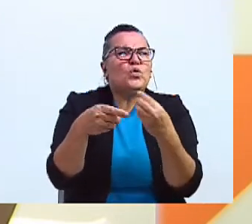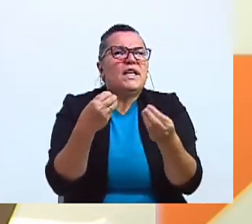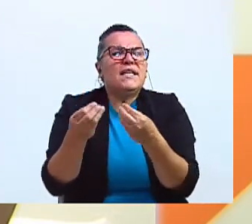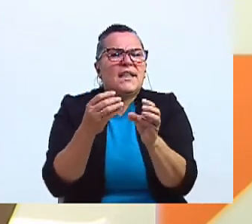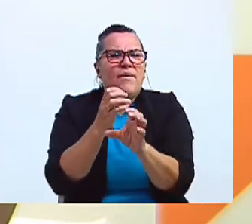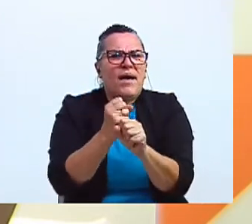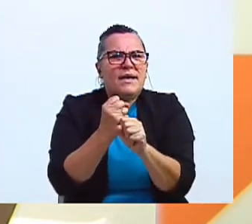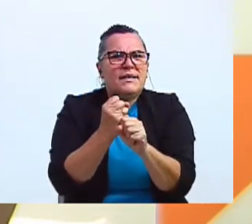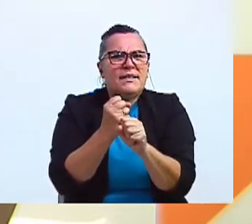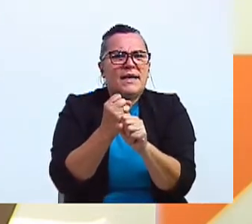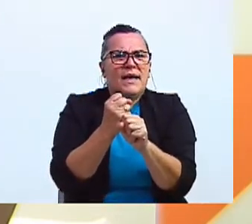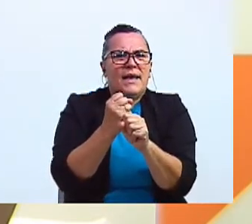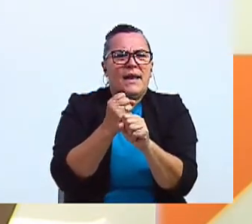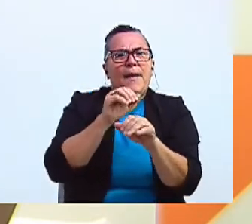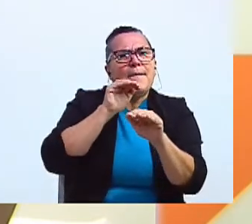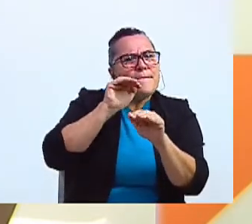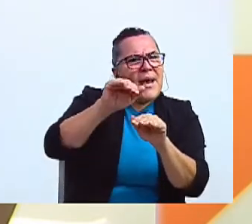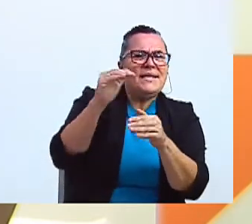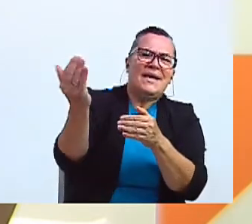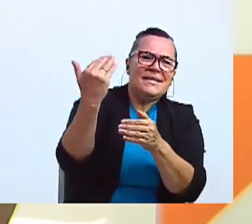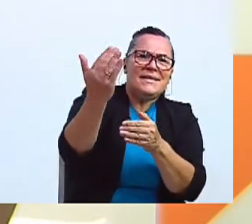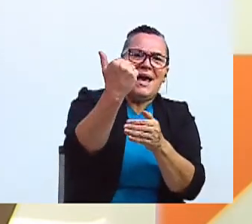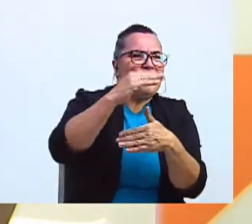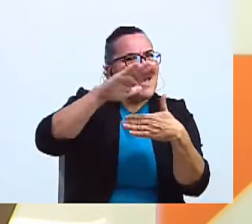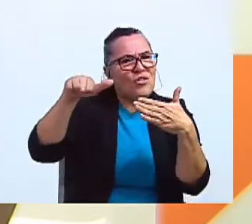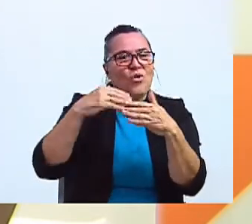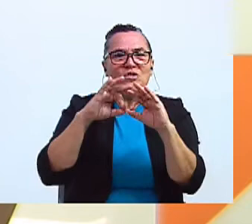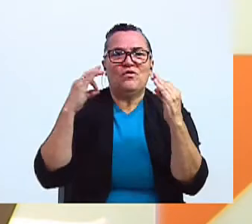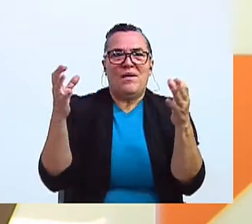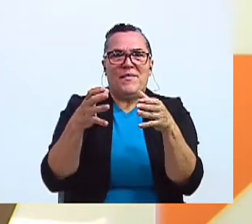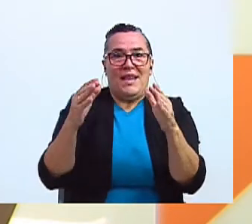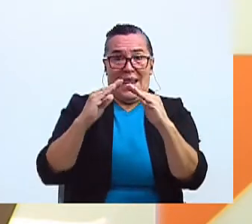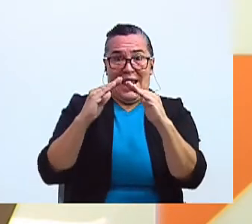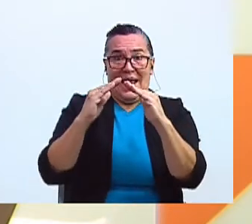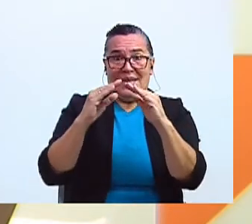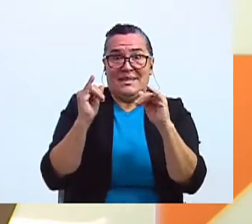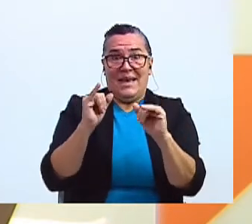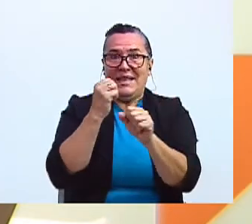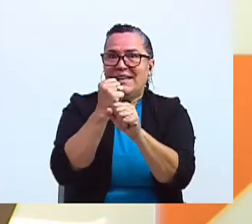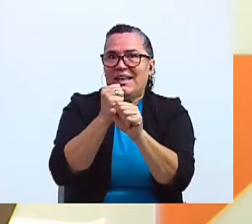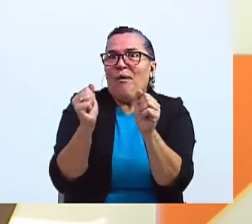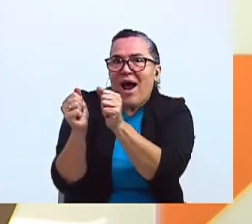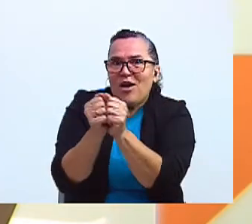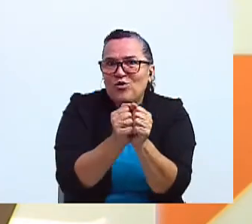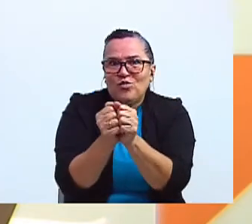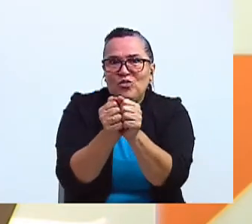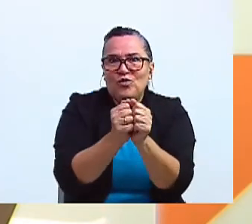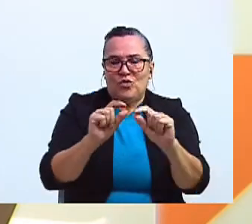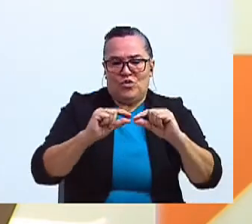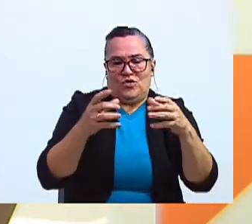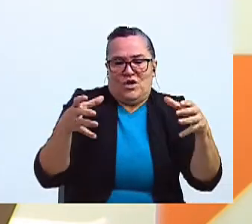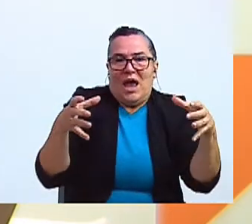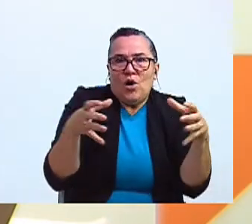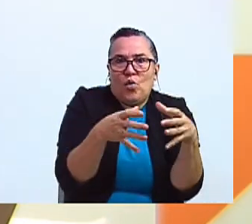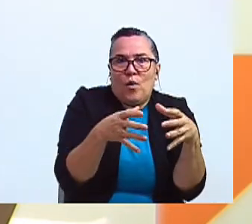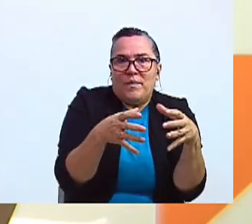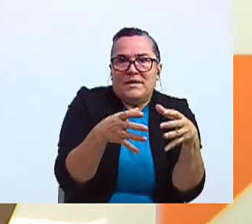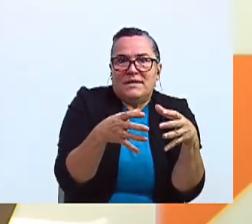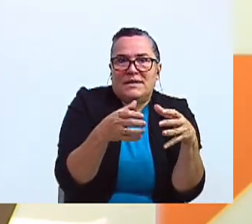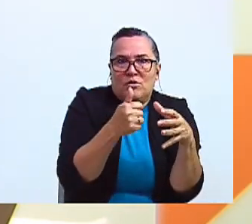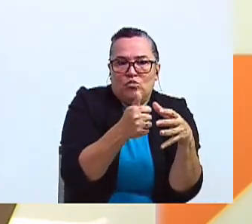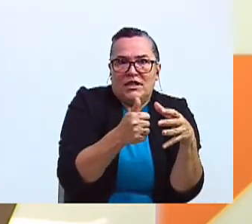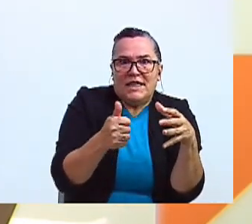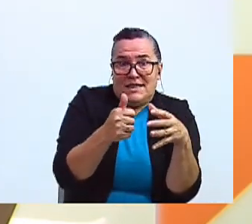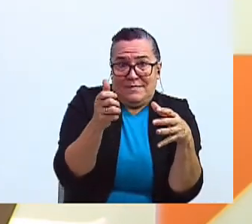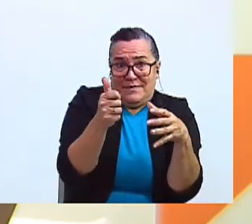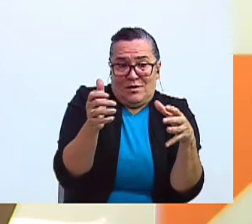for all the families that you have there in your house, okay? And you are going to group themselves, okay,